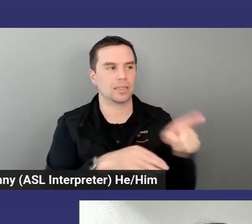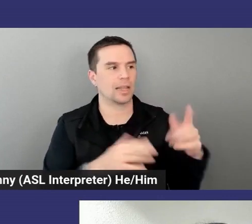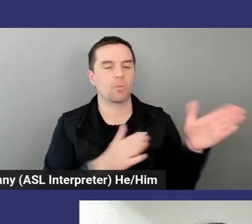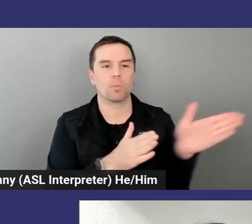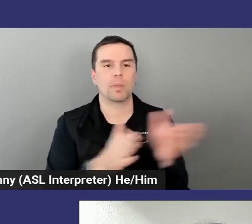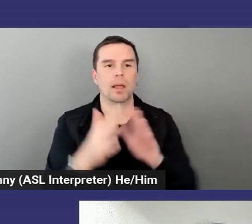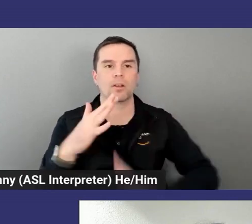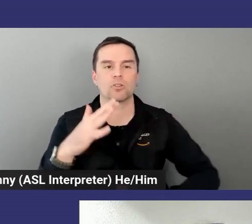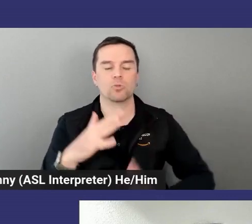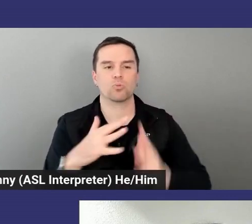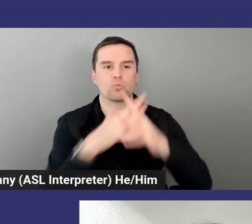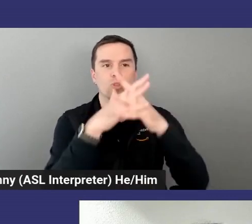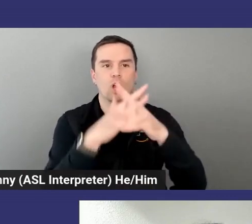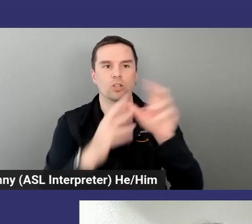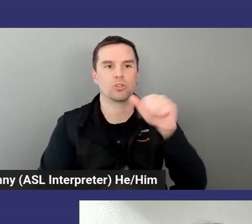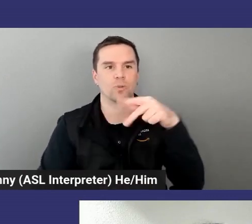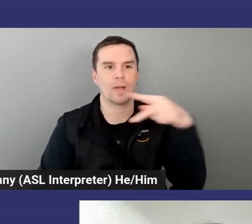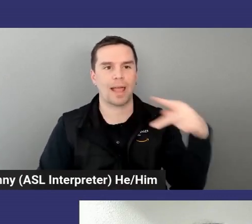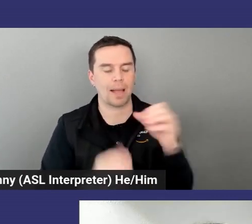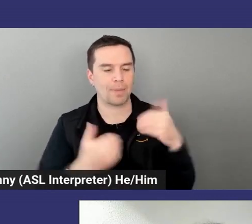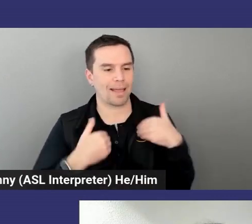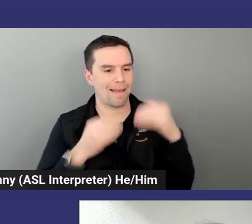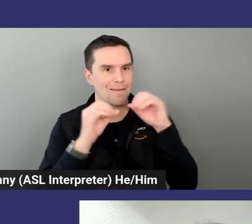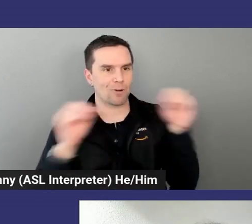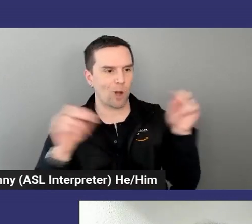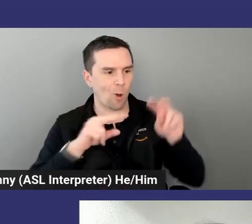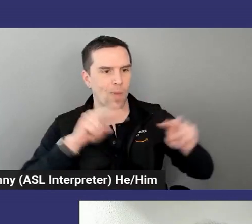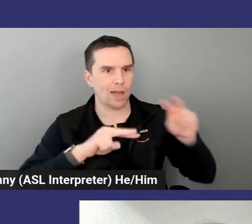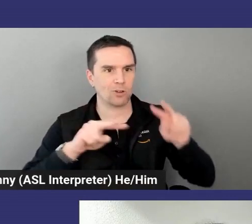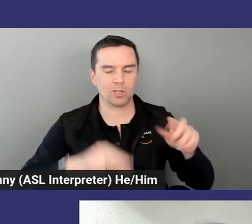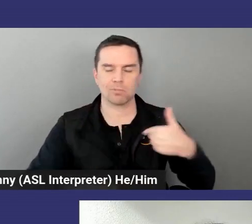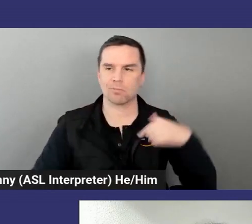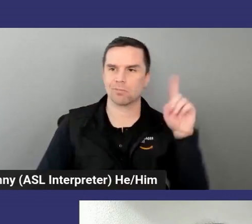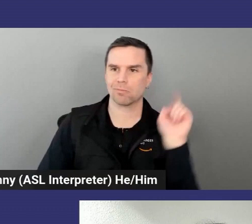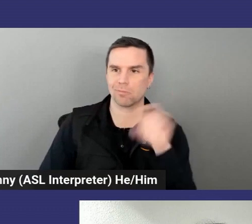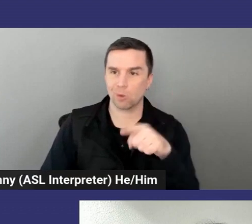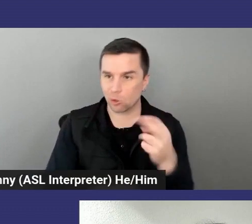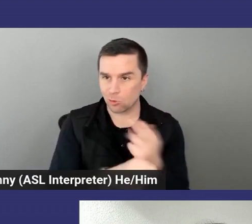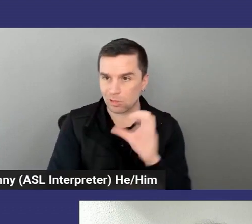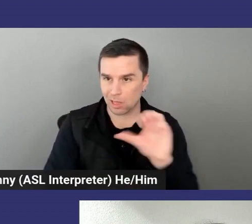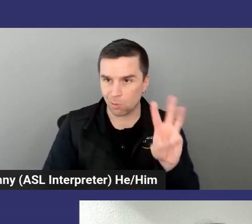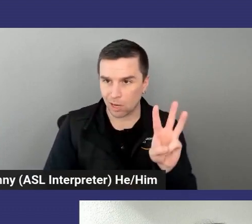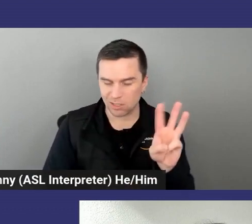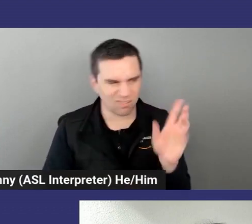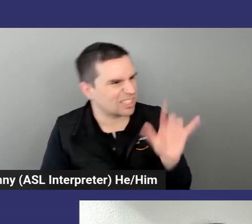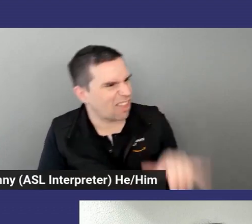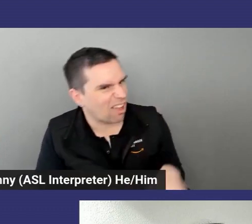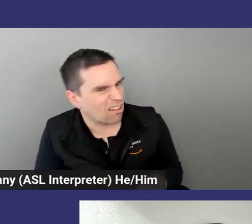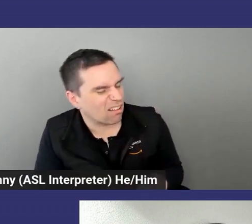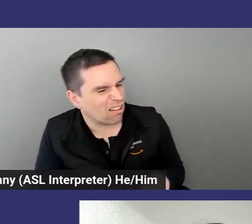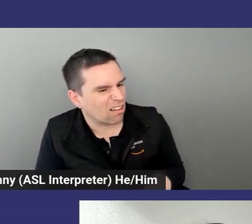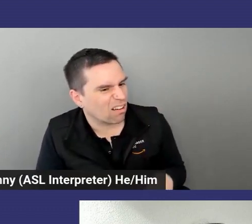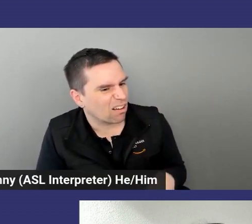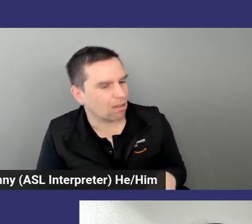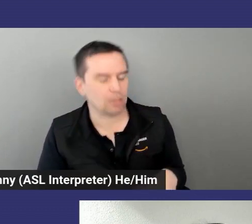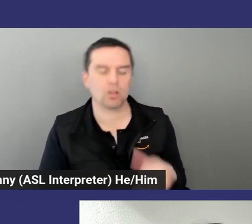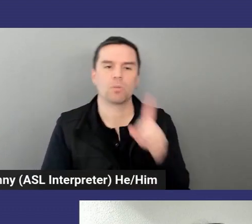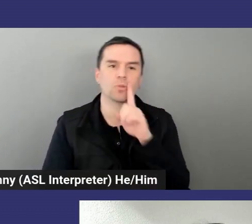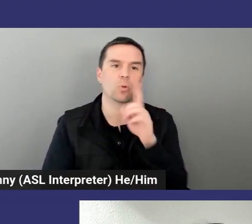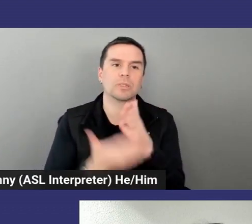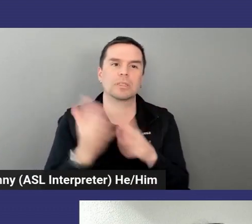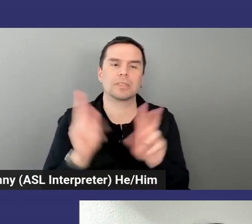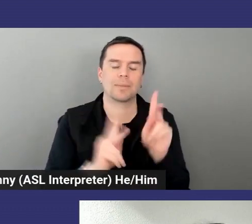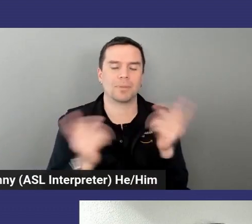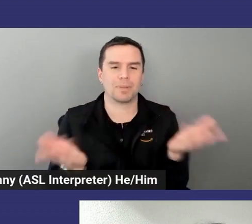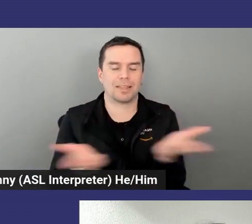app and they didn't have any monitoring. And I was like, are you using CloudWatch? And they're like, what's that? So I'm sure there's some people here who are in that same